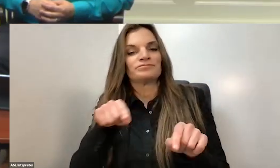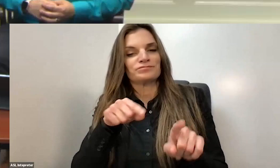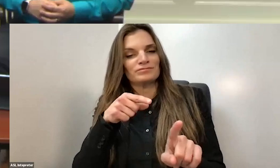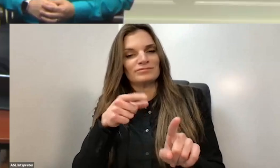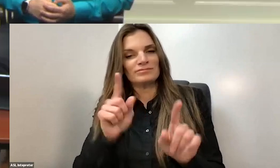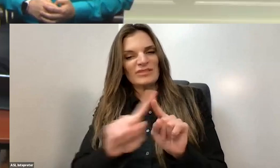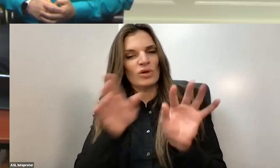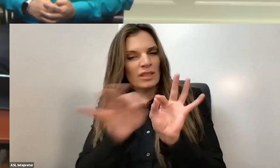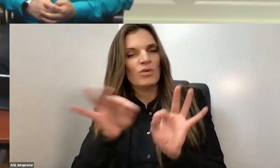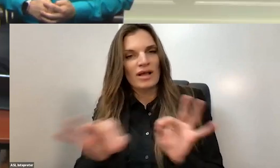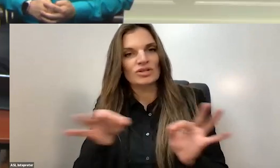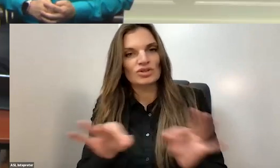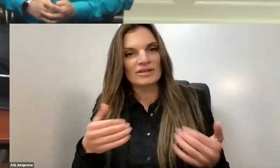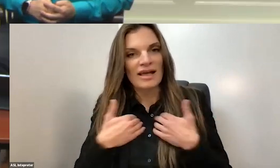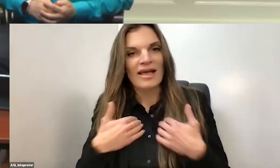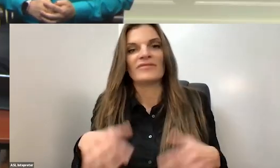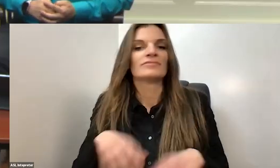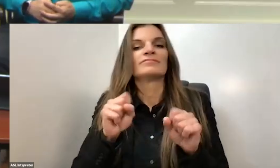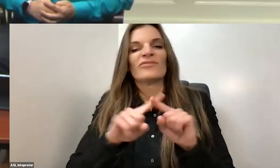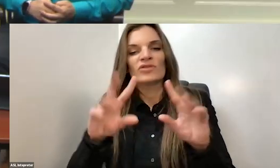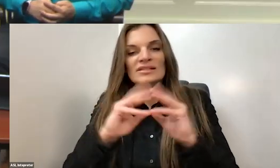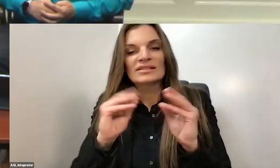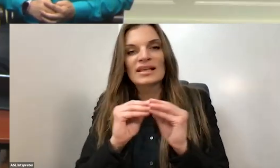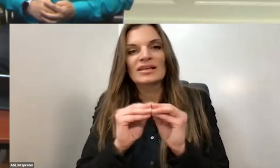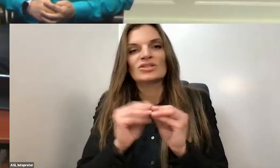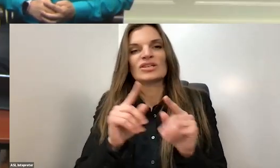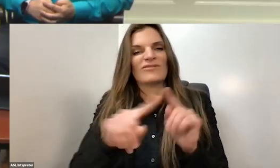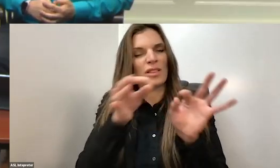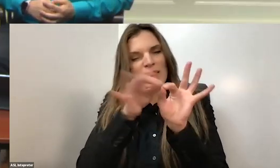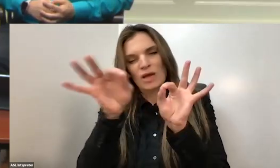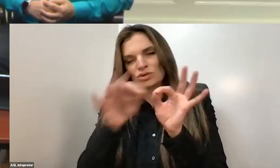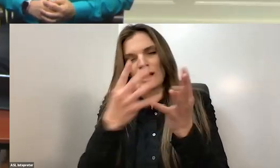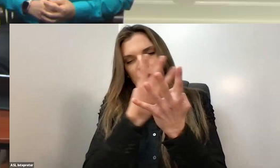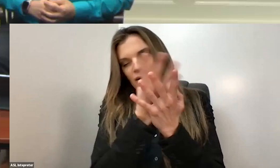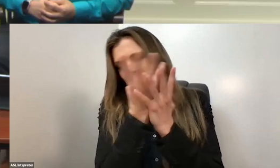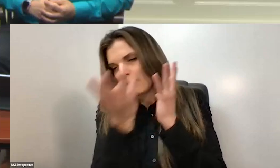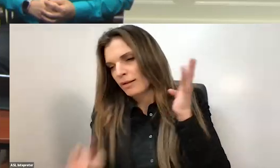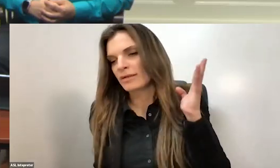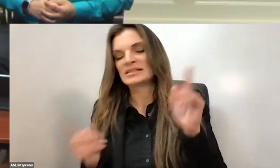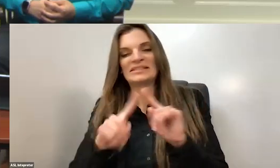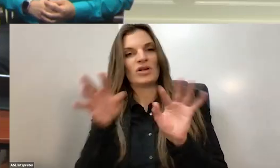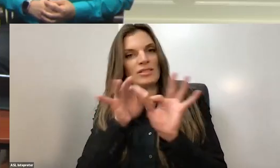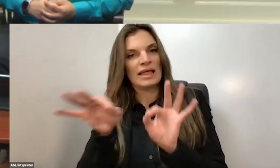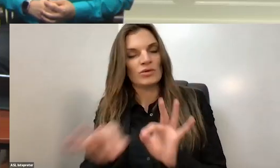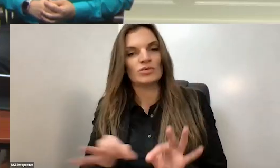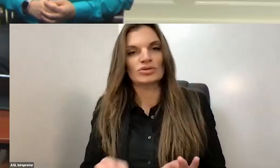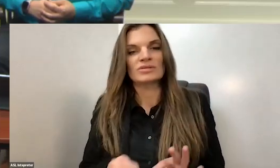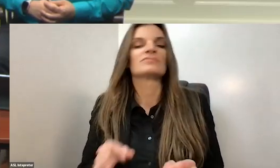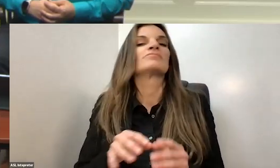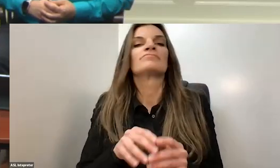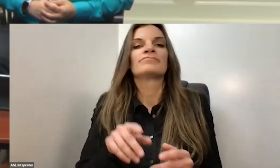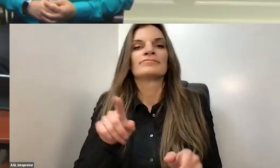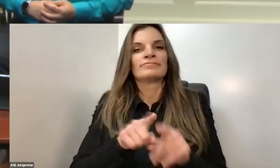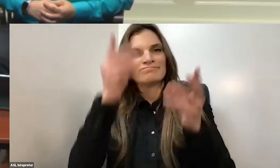having sessions in Cantonese, in Arabic, and all kinds of other languages, spreading the